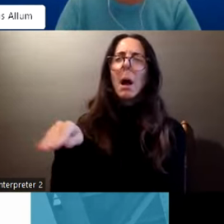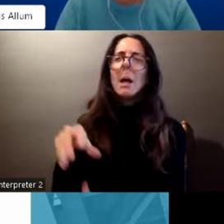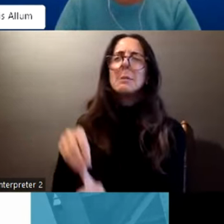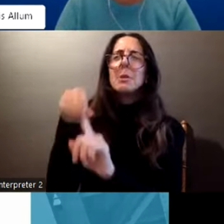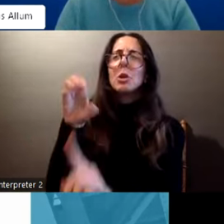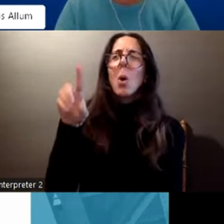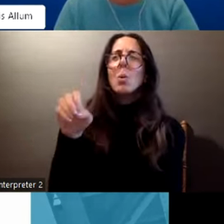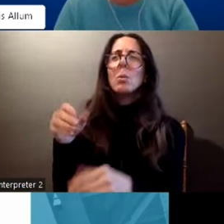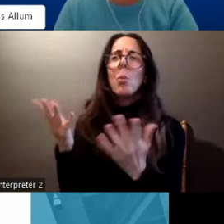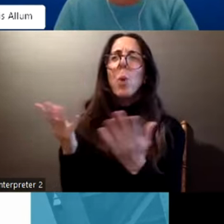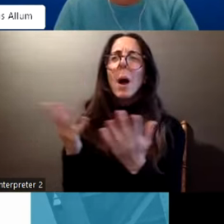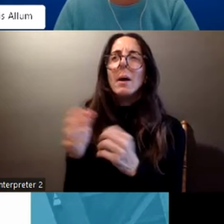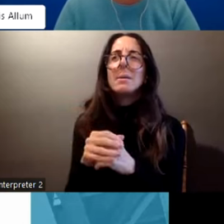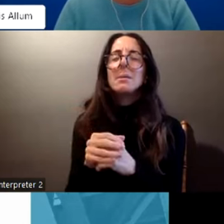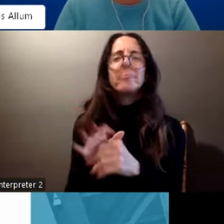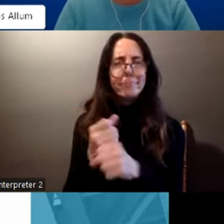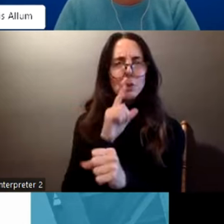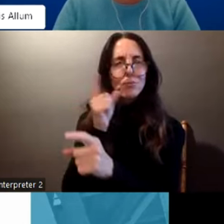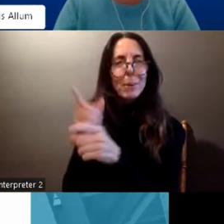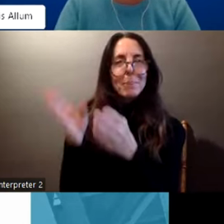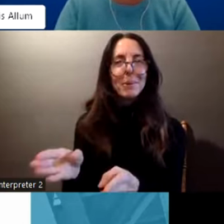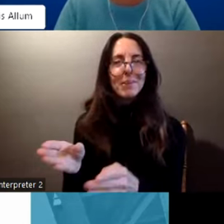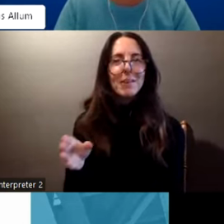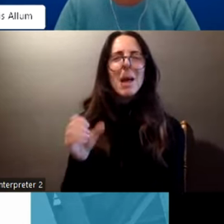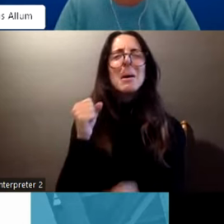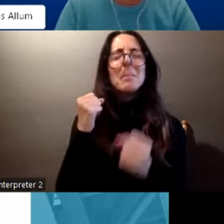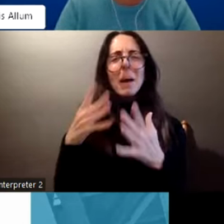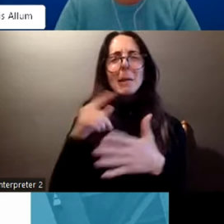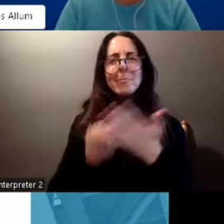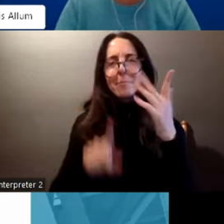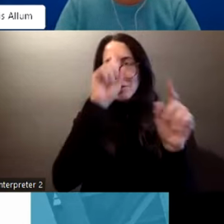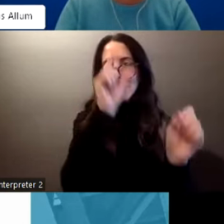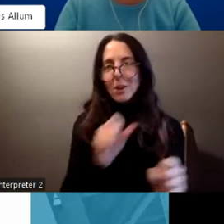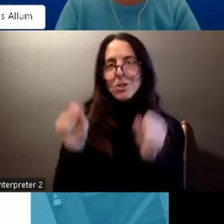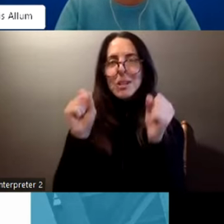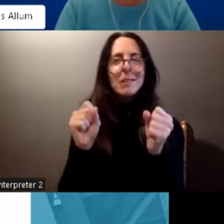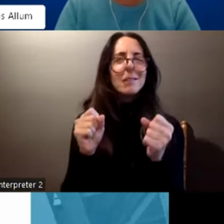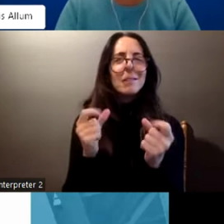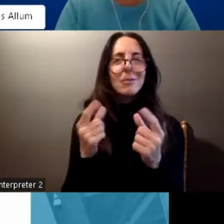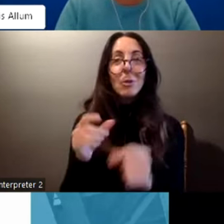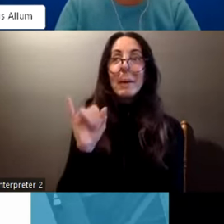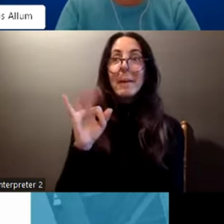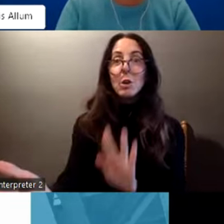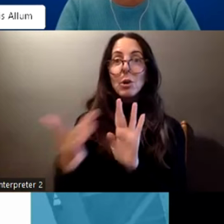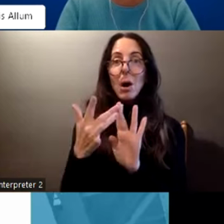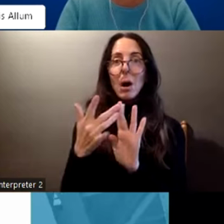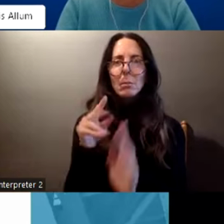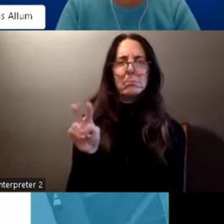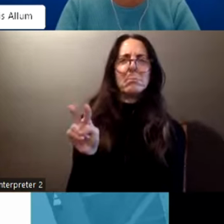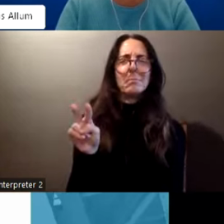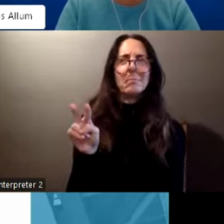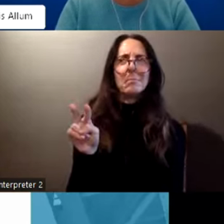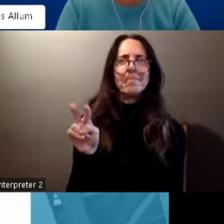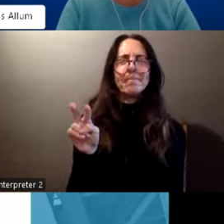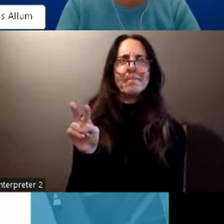there are different things you can do when you are contacted and you are not sure that the person you are speaking